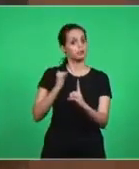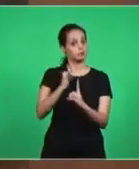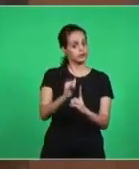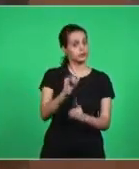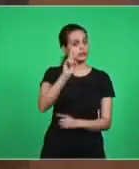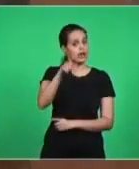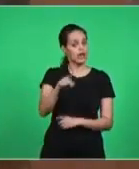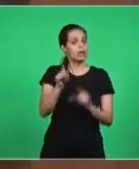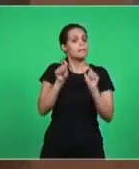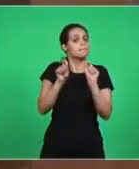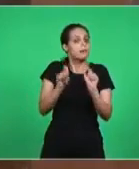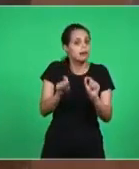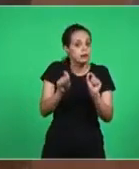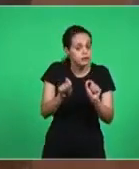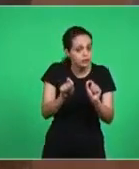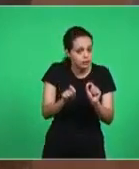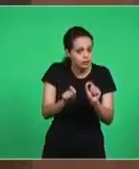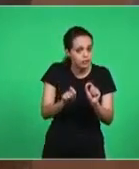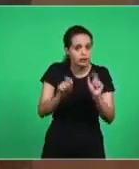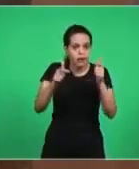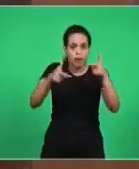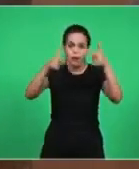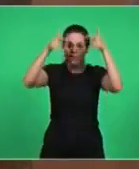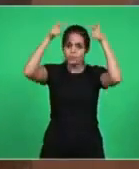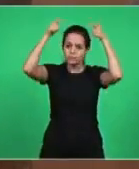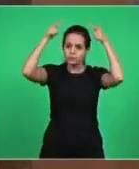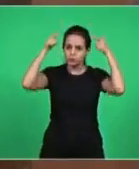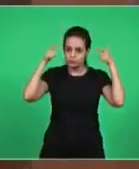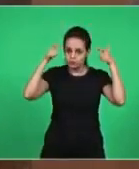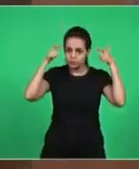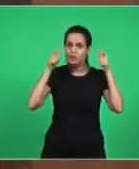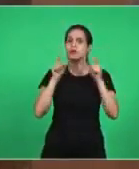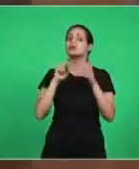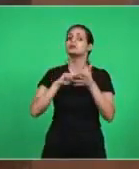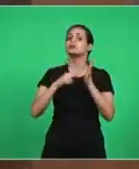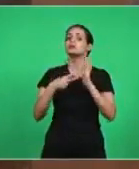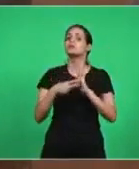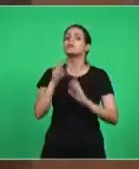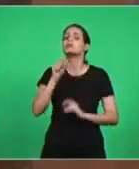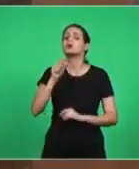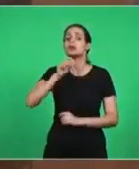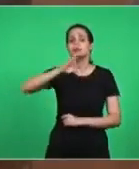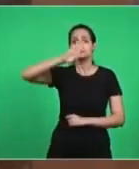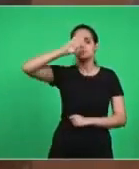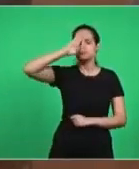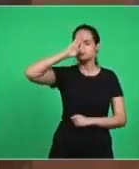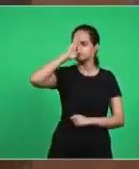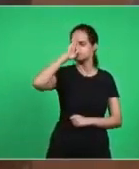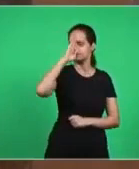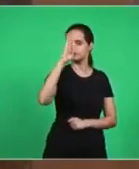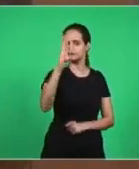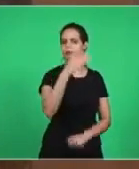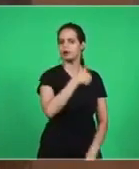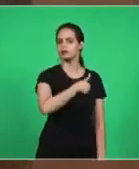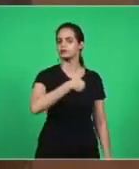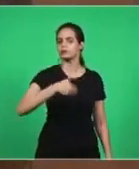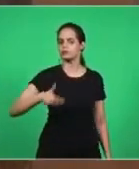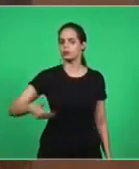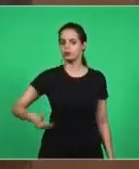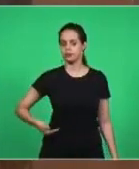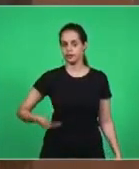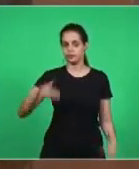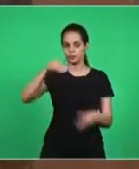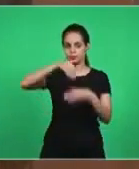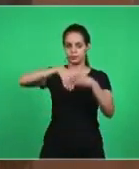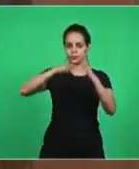one, the princes, for the ones, princes are the ones, the most important, the ones who are in government of